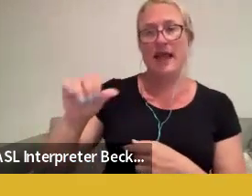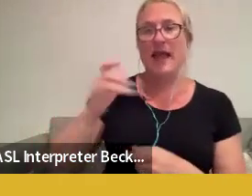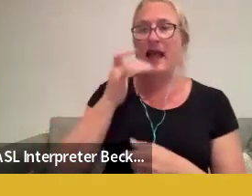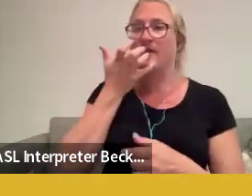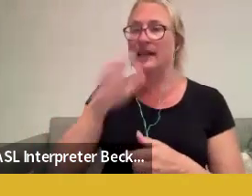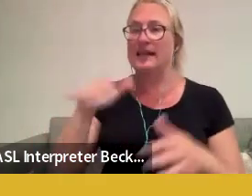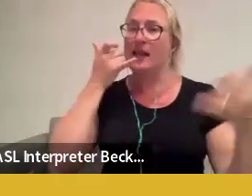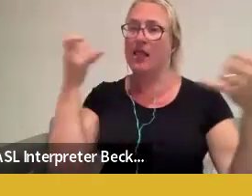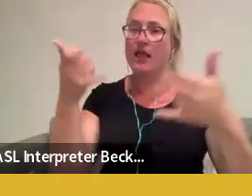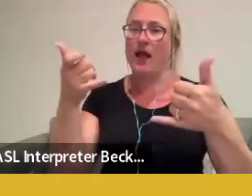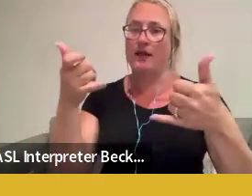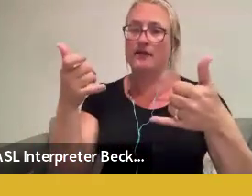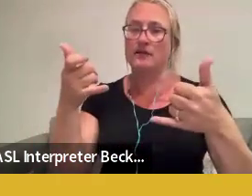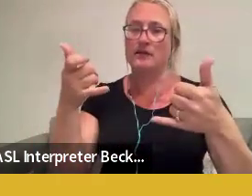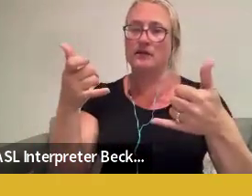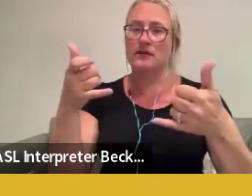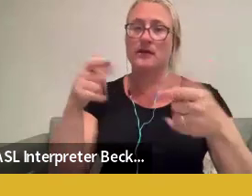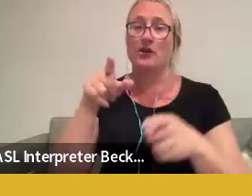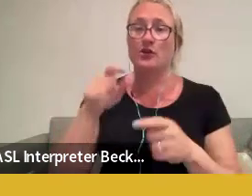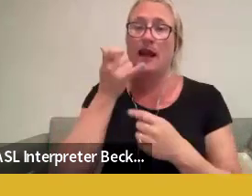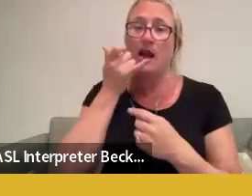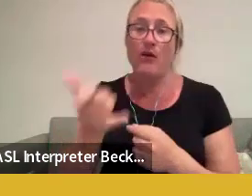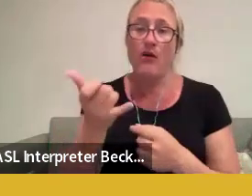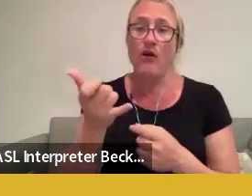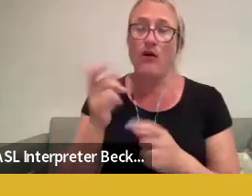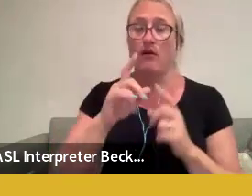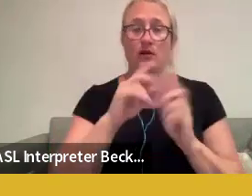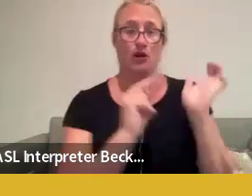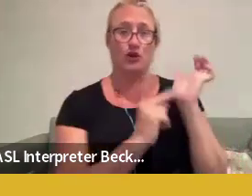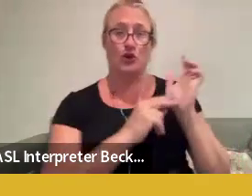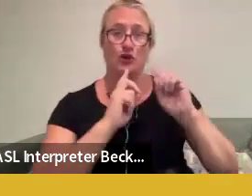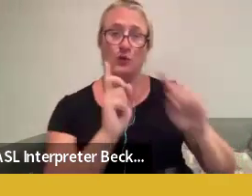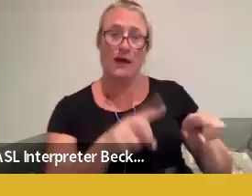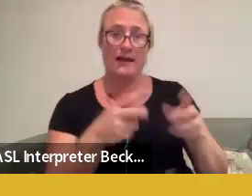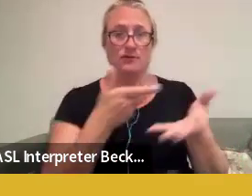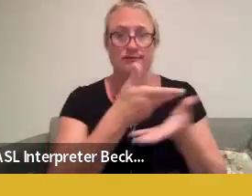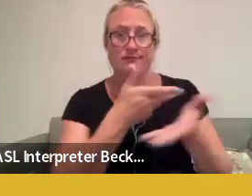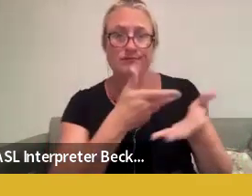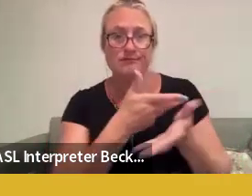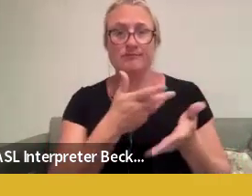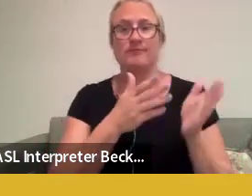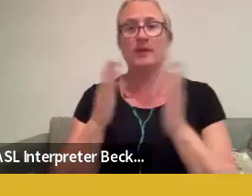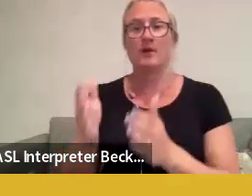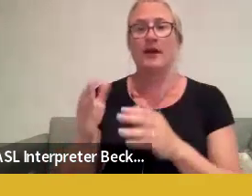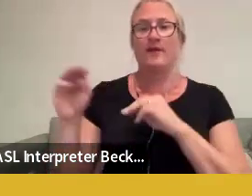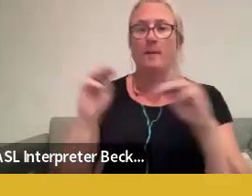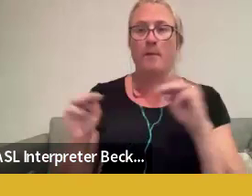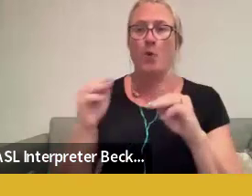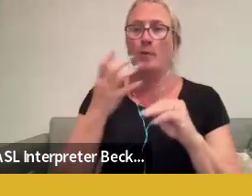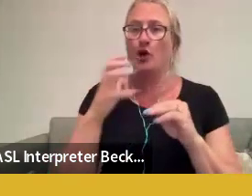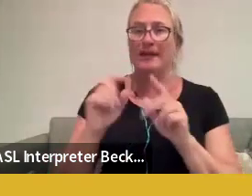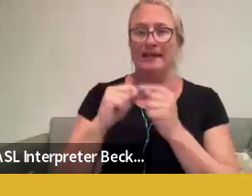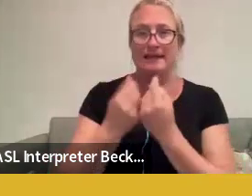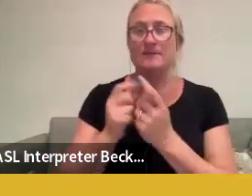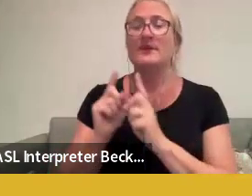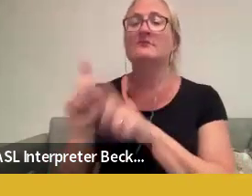can speak with a nurse from the public health department. We have also mobile heat teams. They head out to check